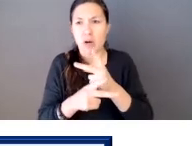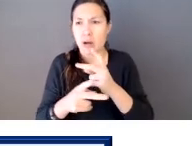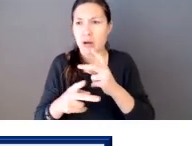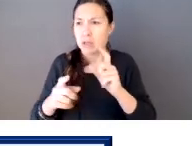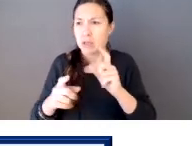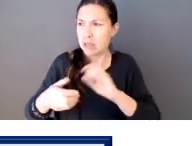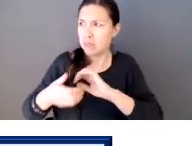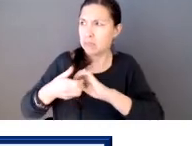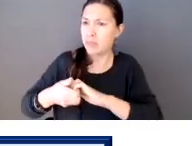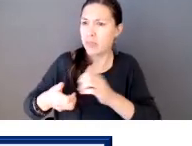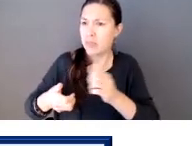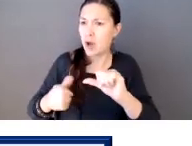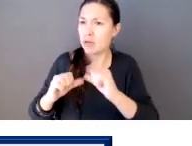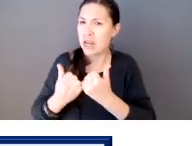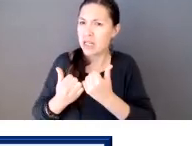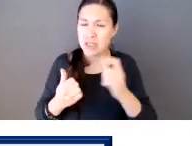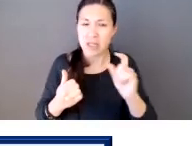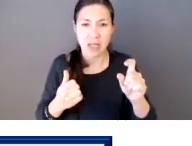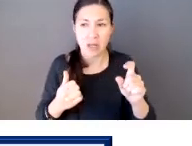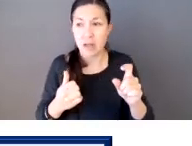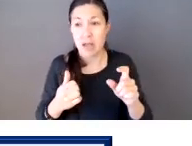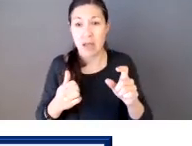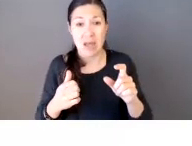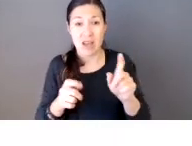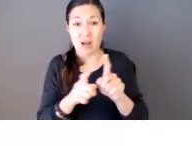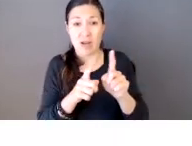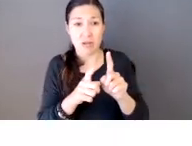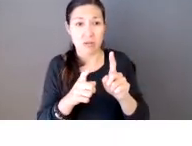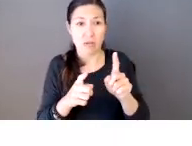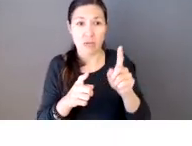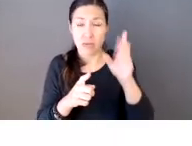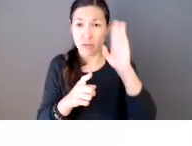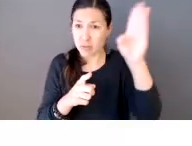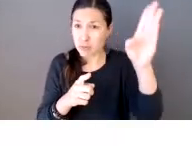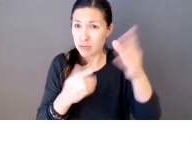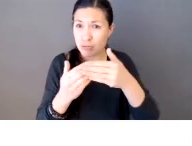lessons forward through the foreseeable future.